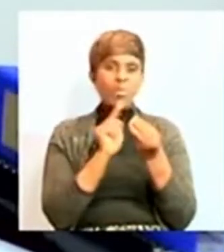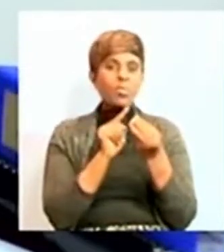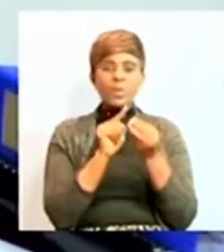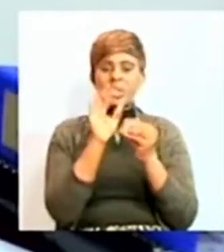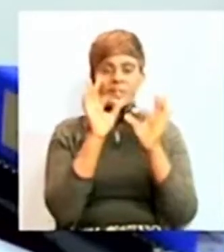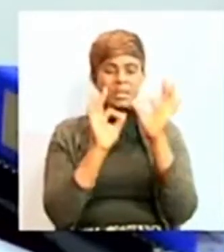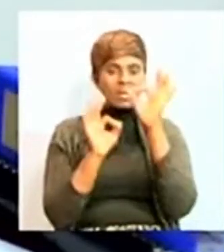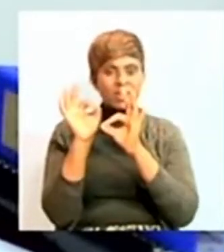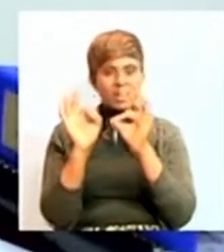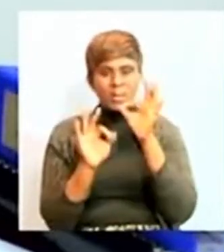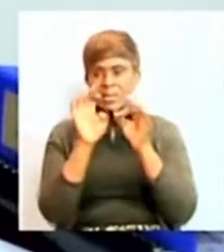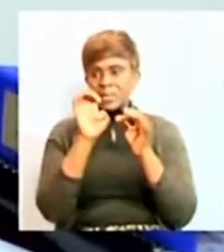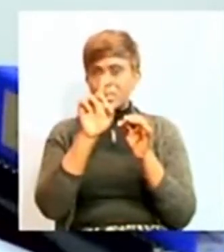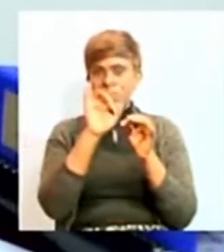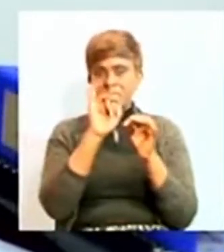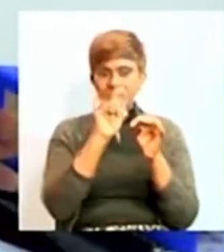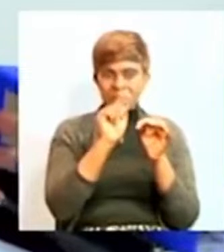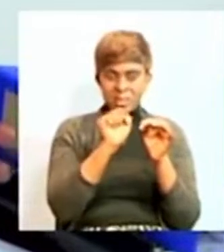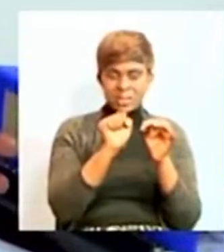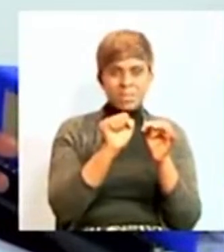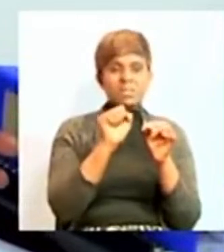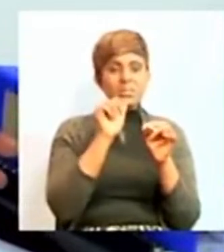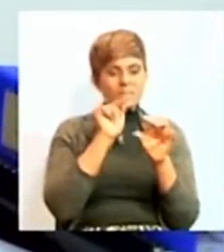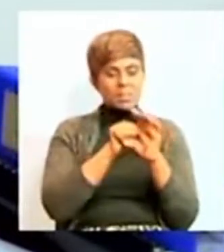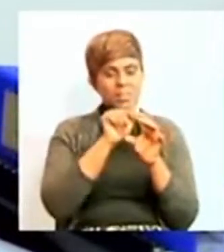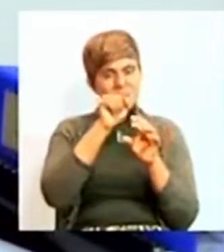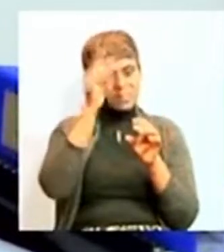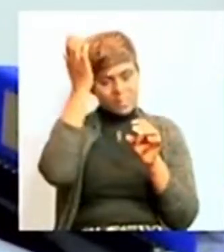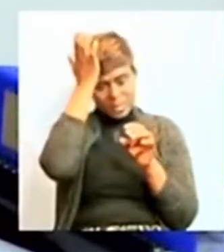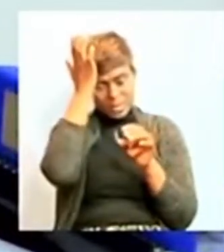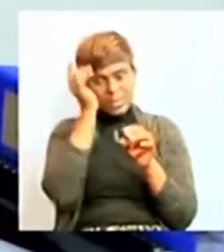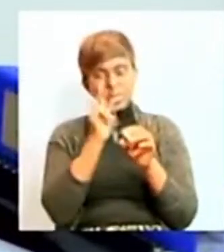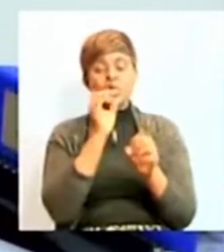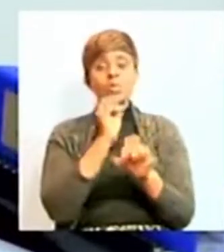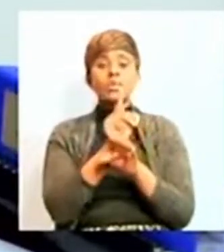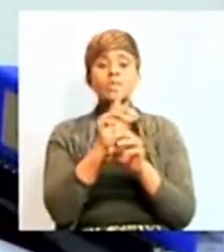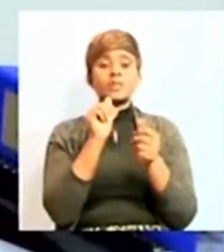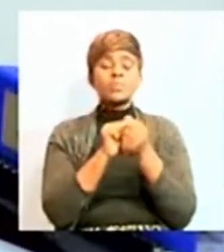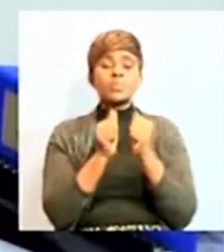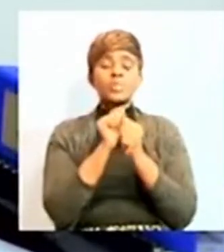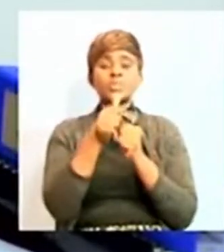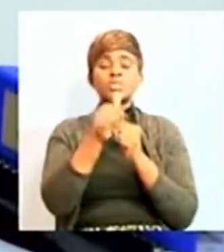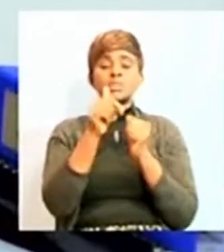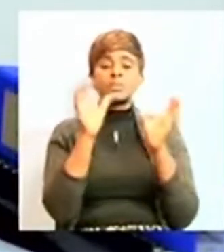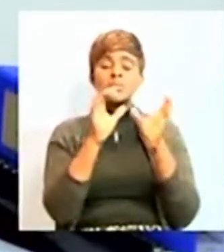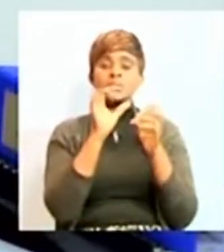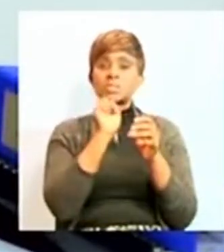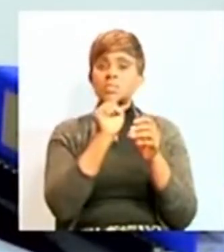edits on the dates, that already is a problem. And you as Council Secretary,